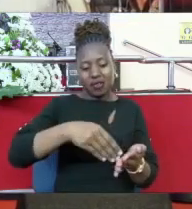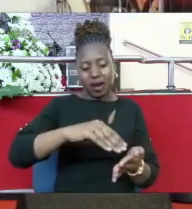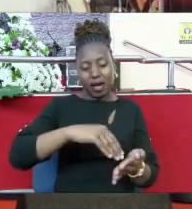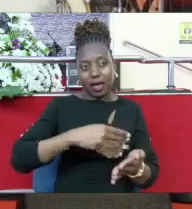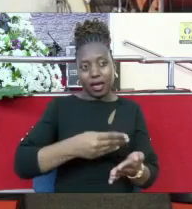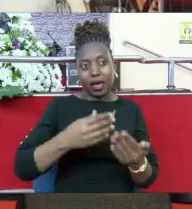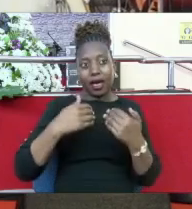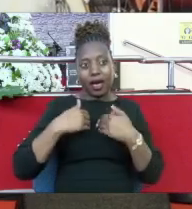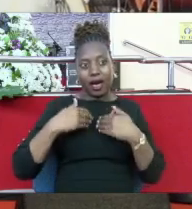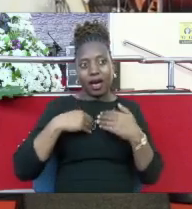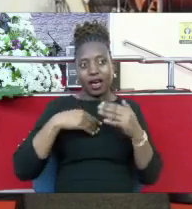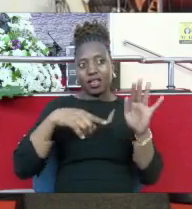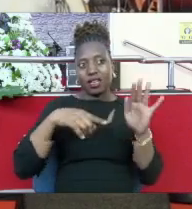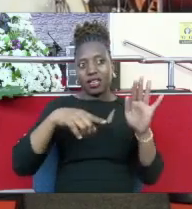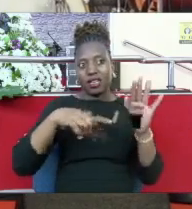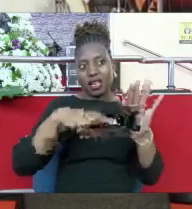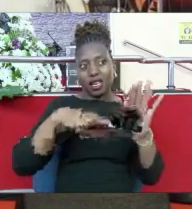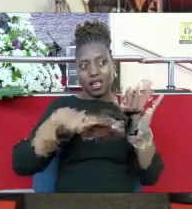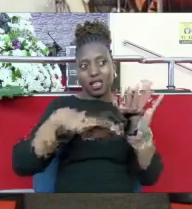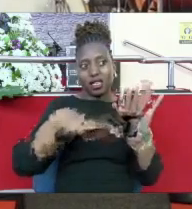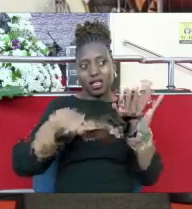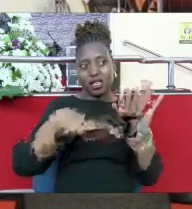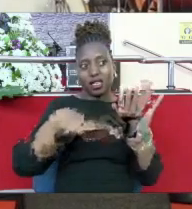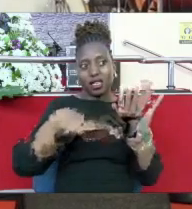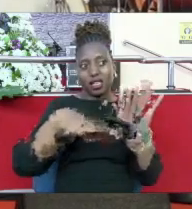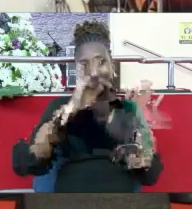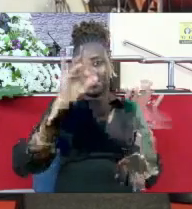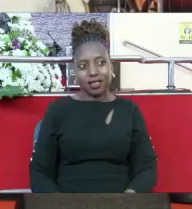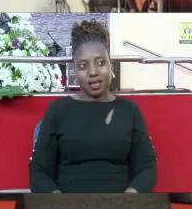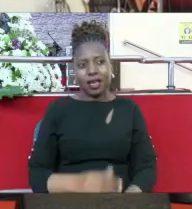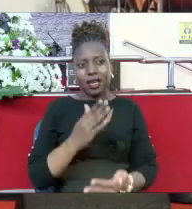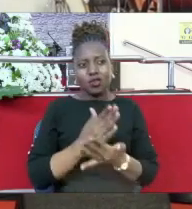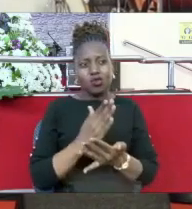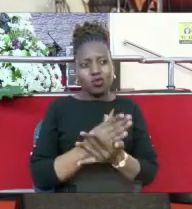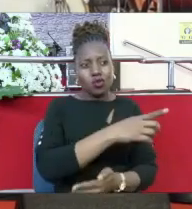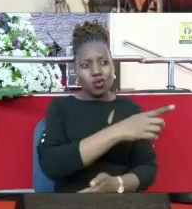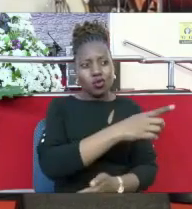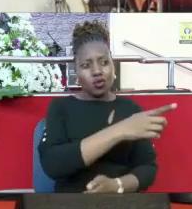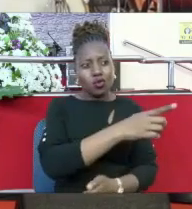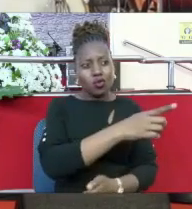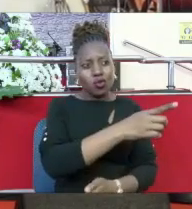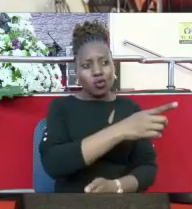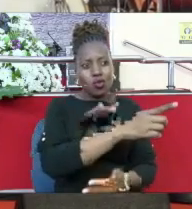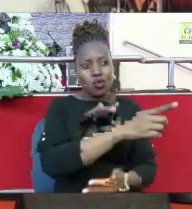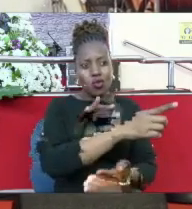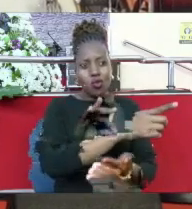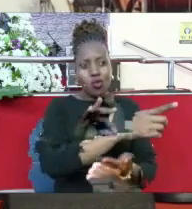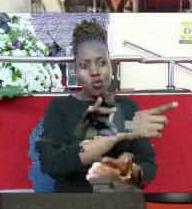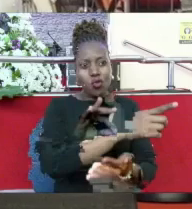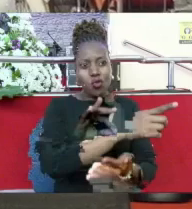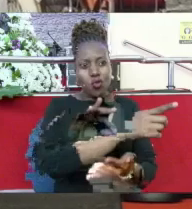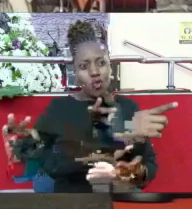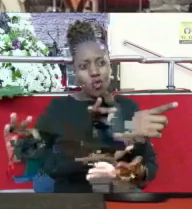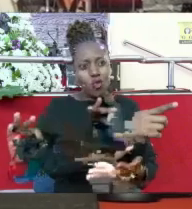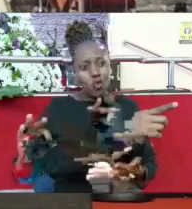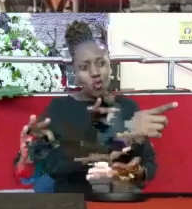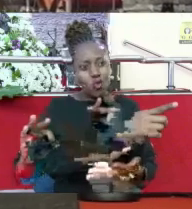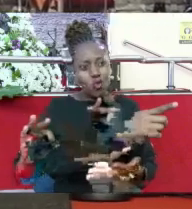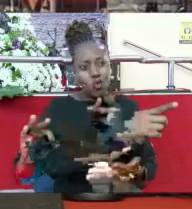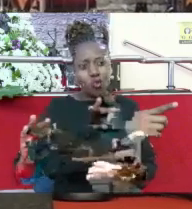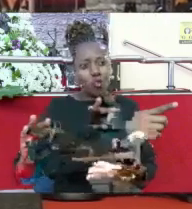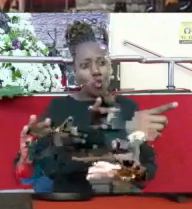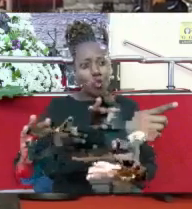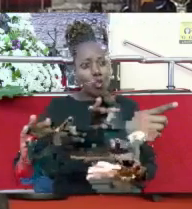kama wewe ni mtu wa kiroho, seriously. If you're a spiritual person, just know that it has negative